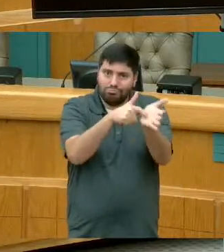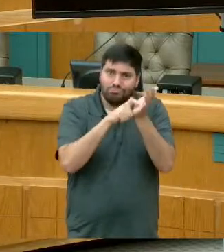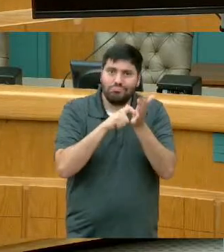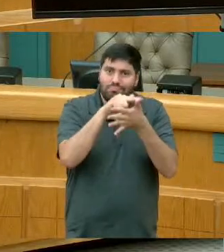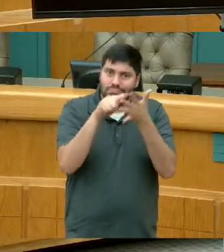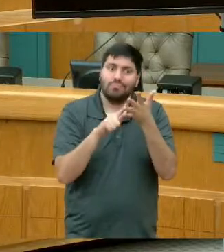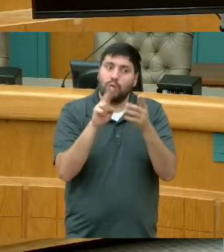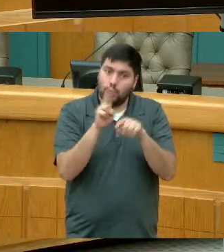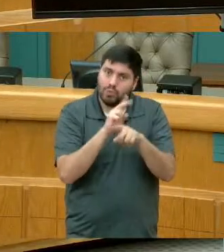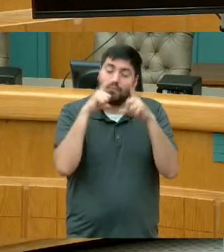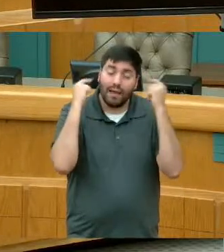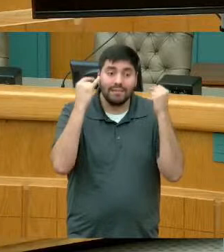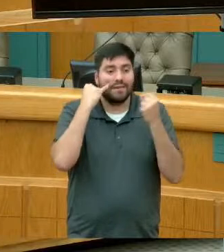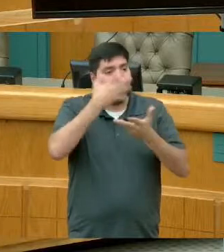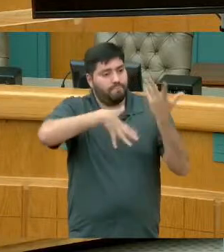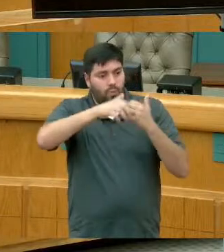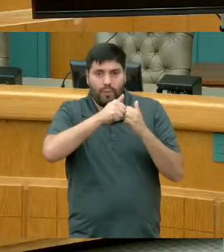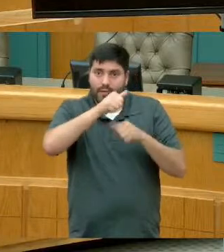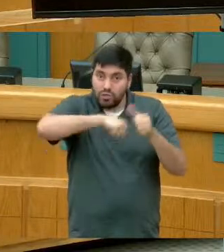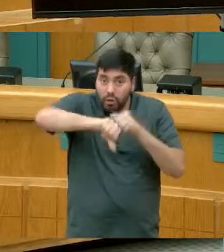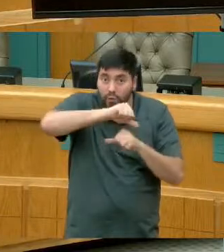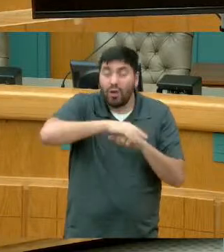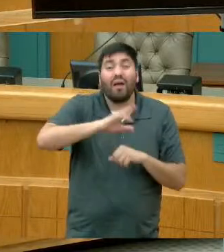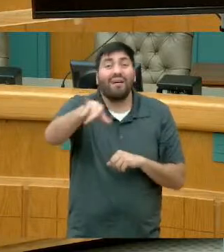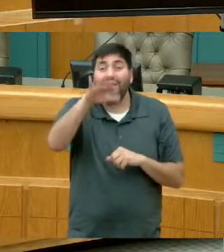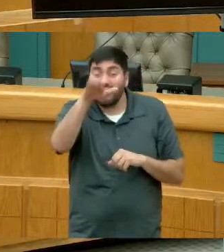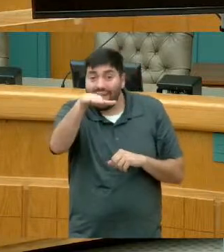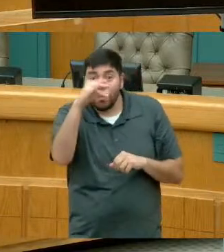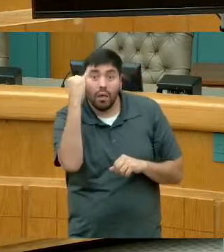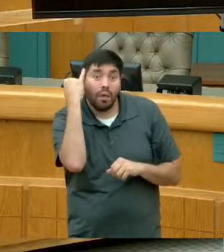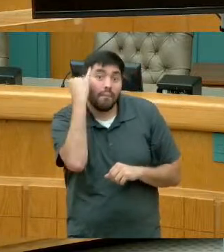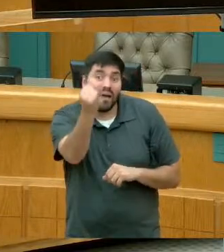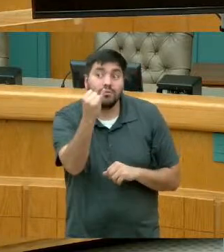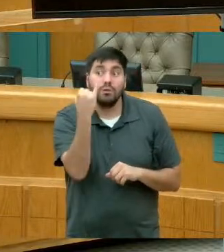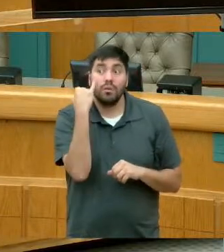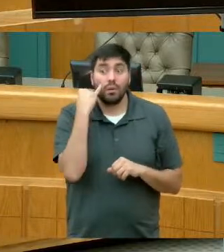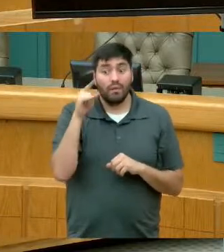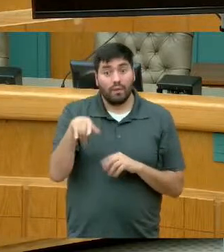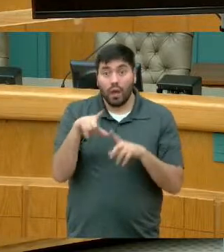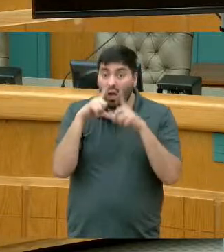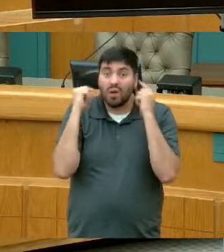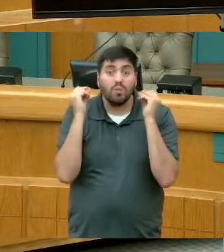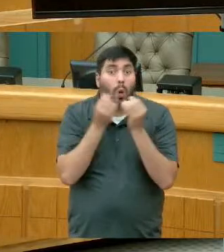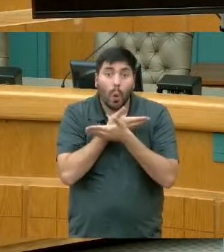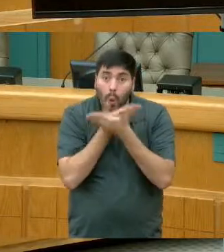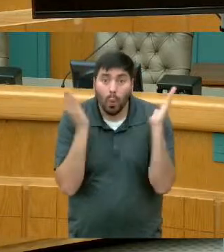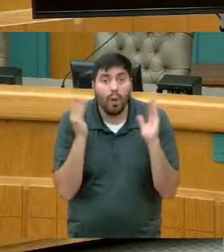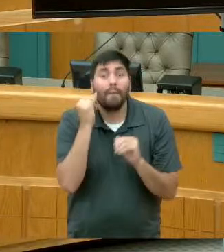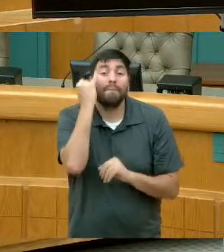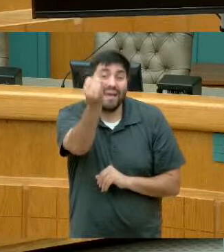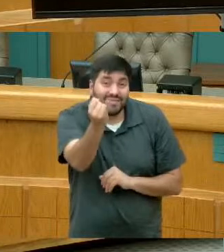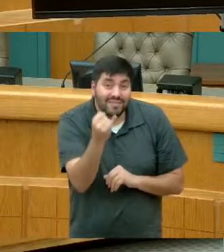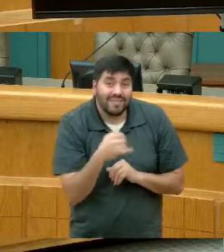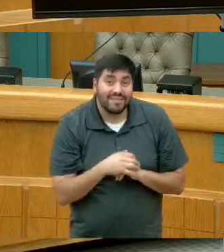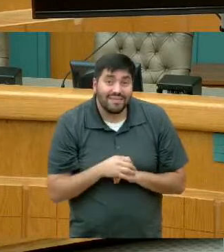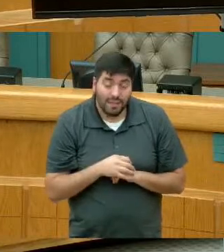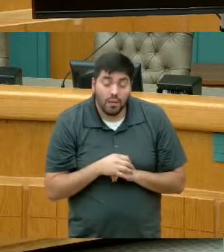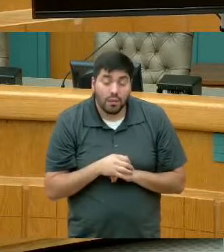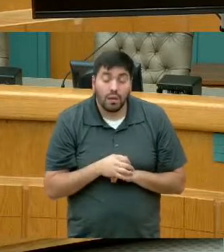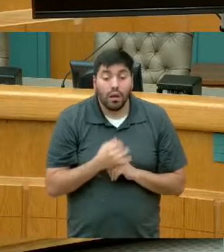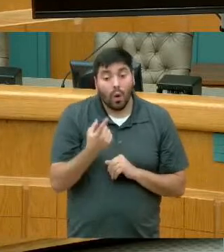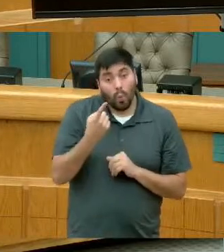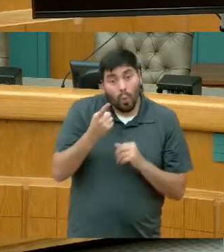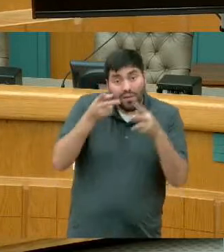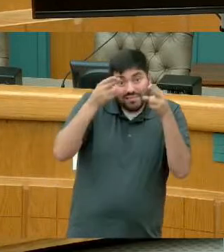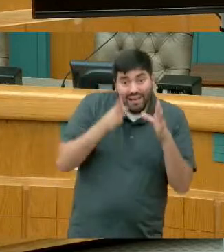wore masks when interacting with each other. Just imagine what could have happened if no masks were worn. Instead of